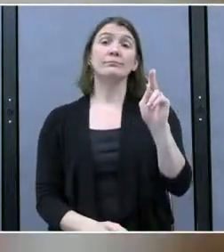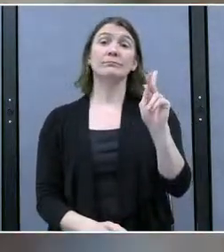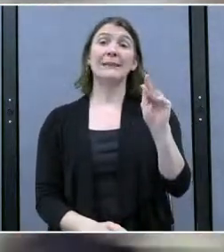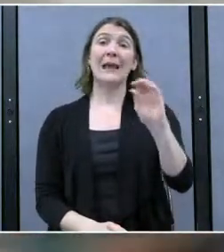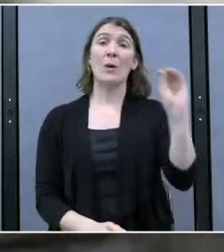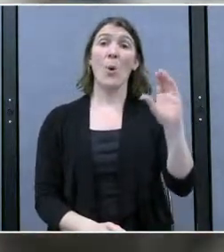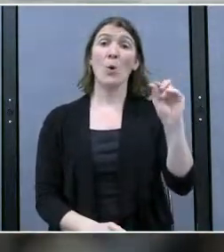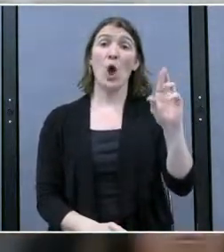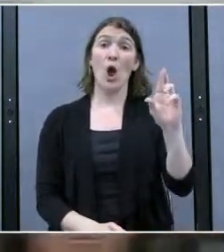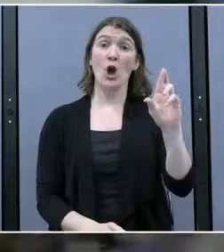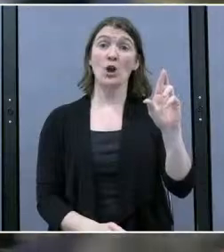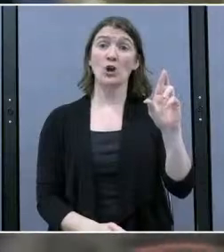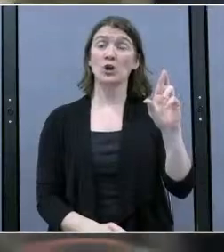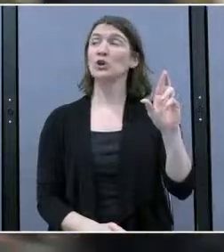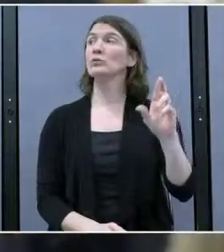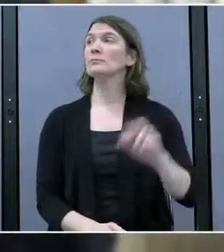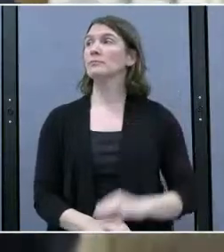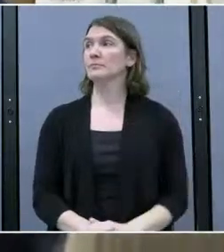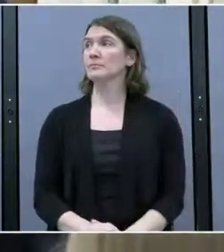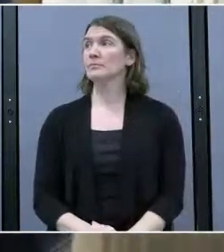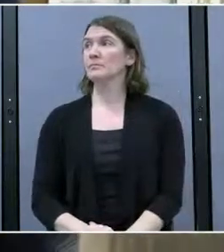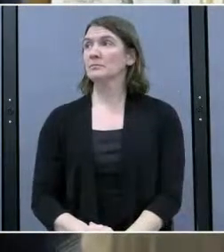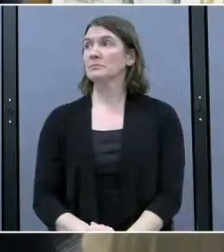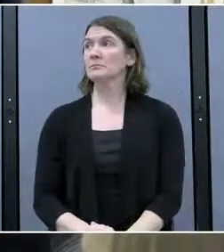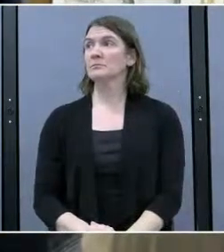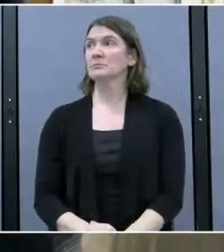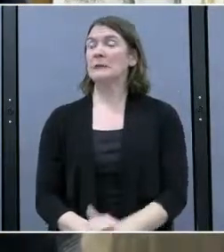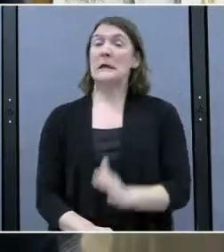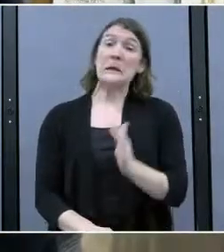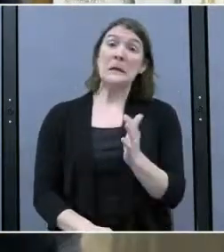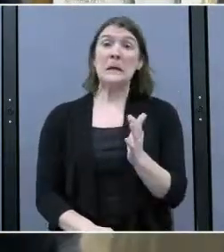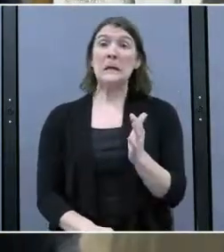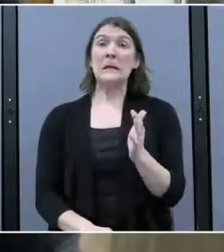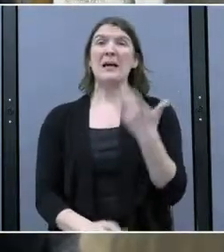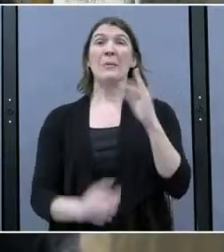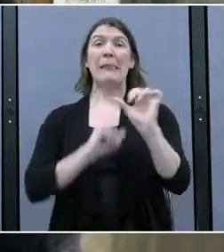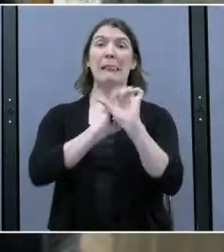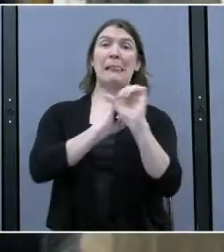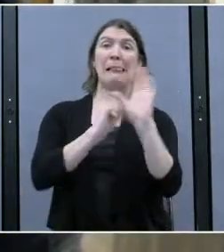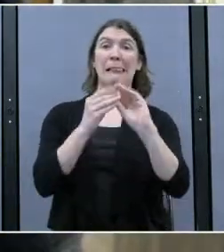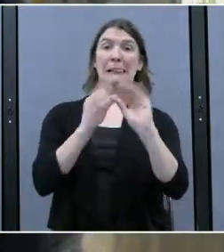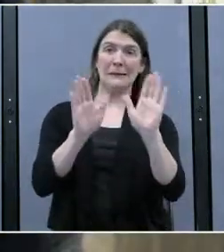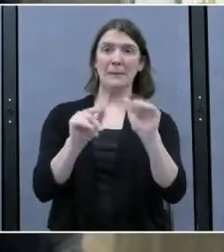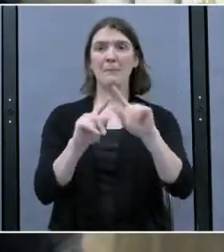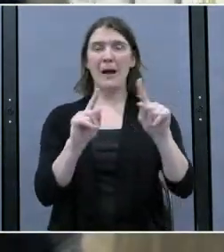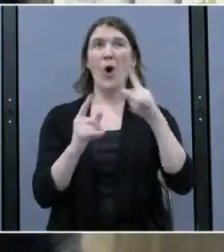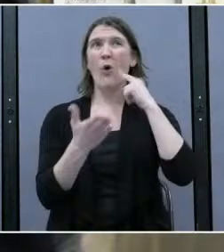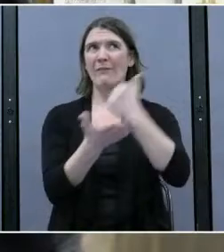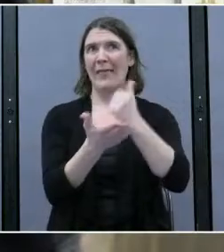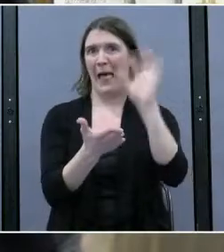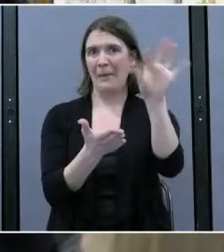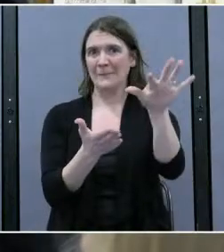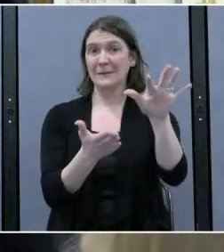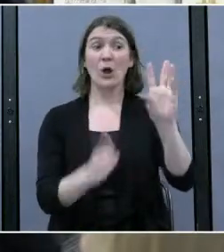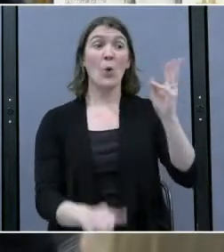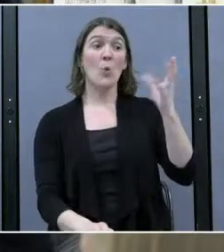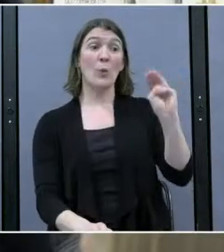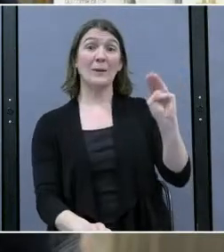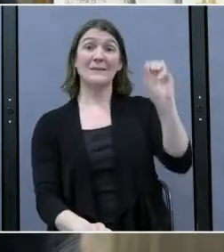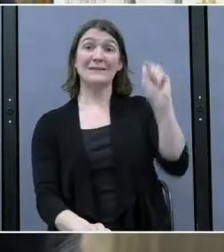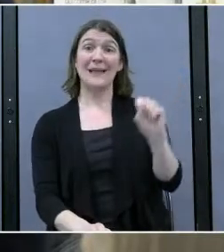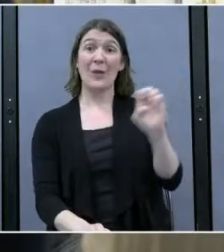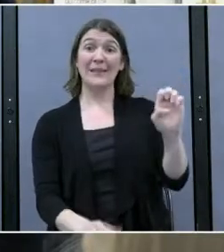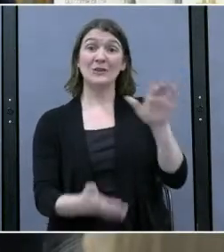Kate O'Connor. I want to do it just, this might help, it's a little commercial. The Wyndham Southeast